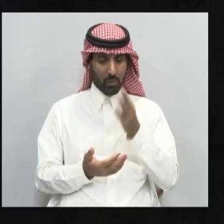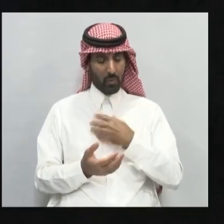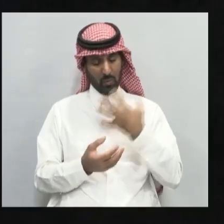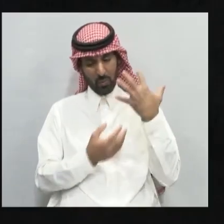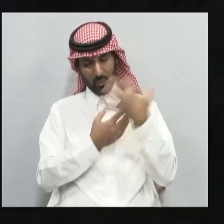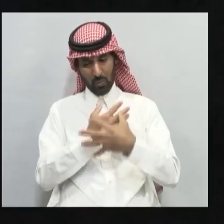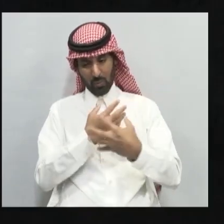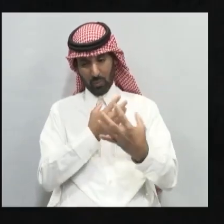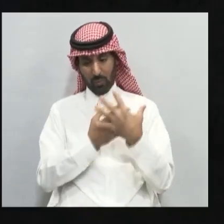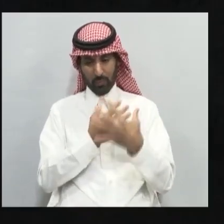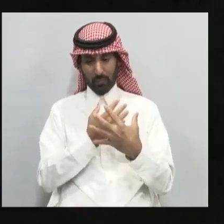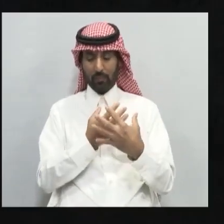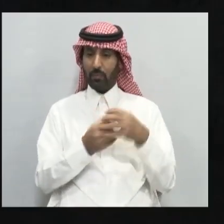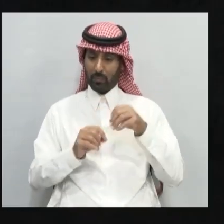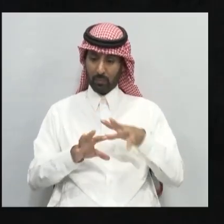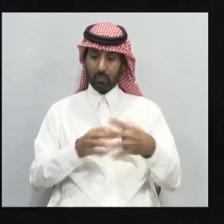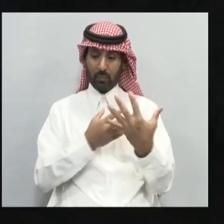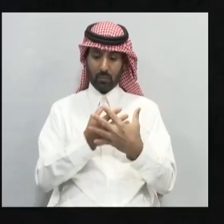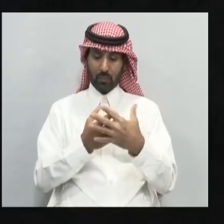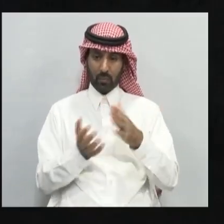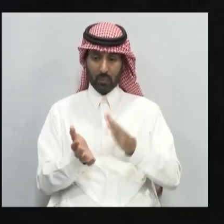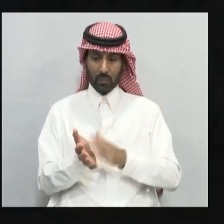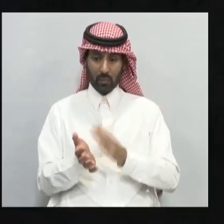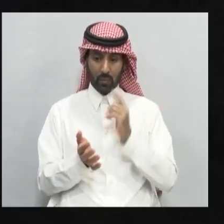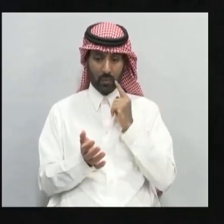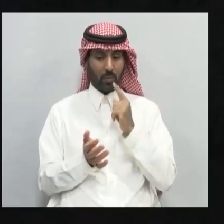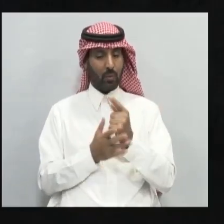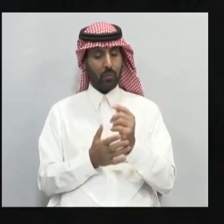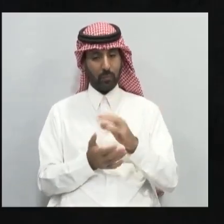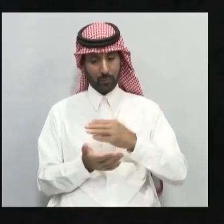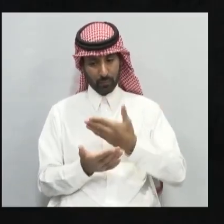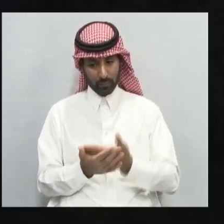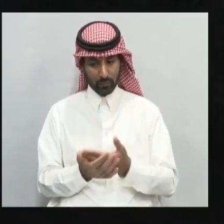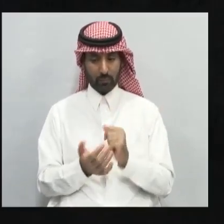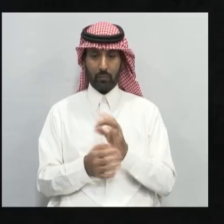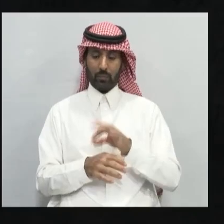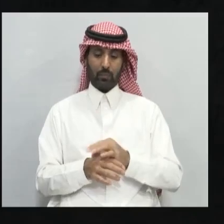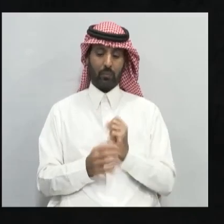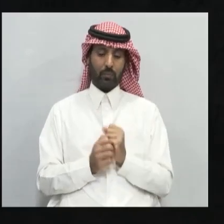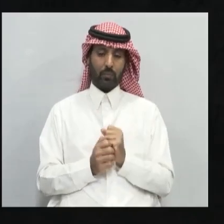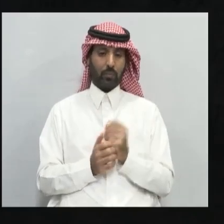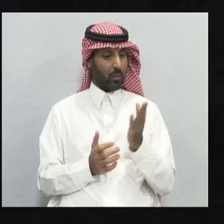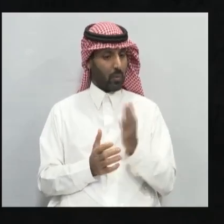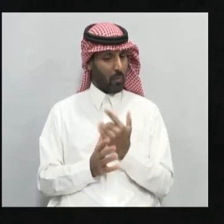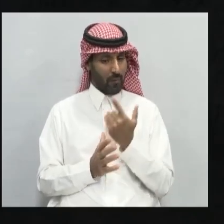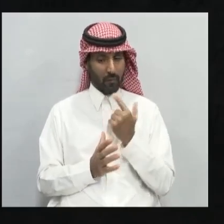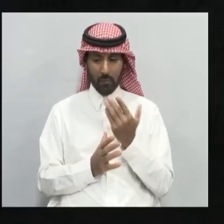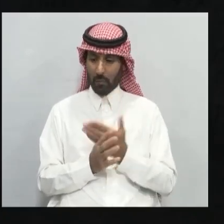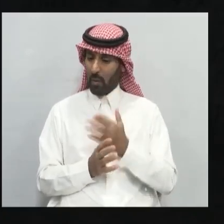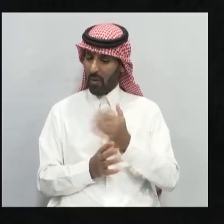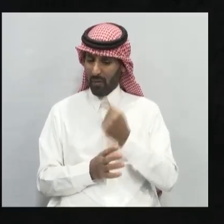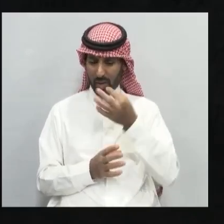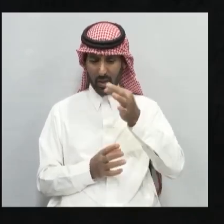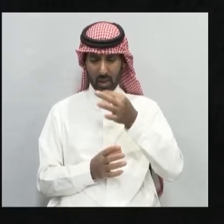infection is not a dangerous disease, however, people would have died. And I believe that the lifespan will be